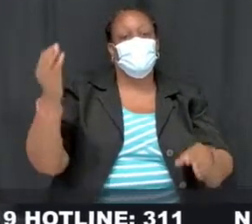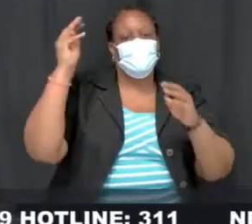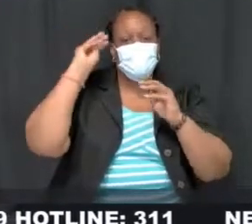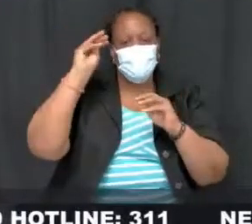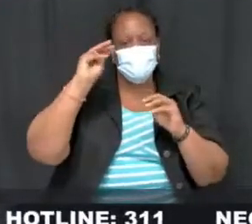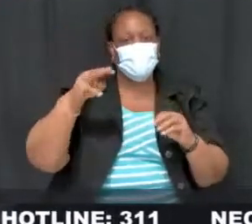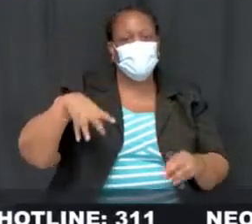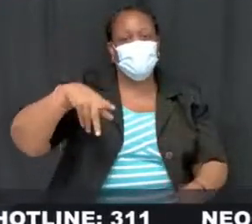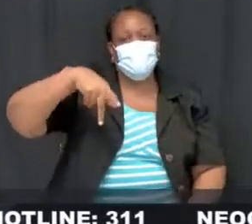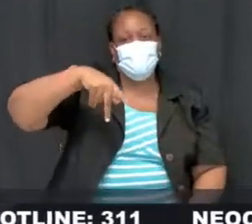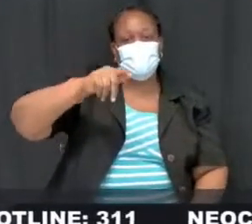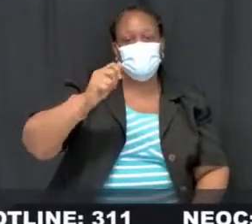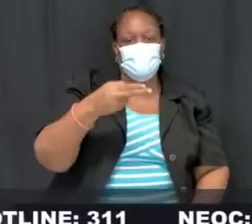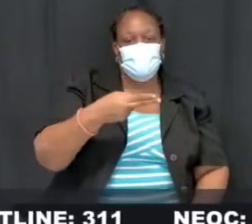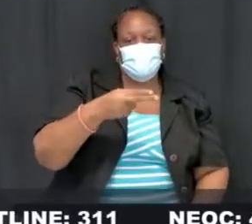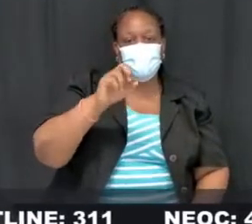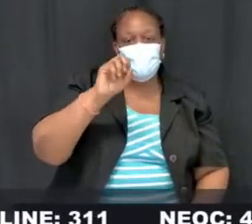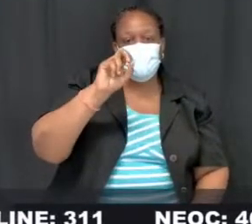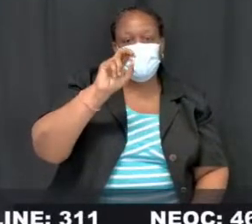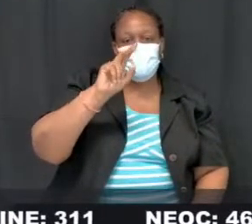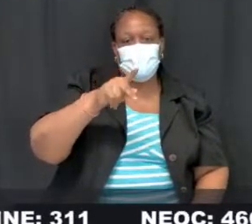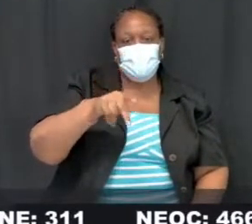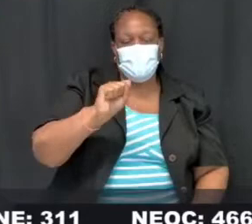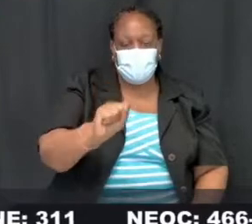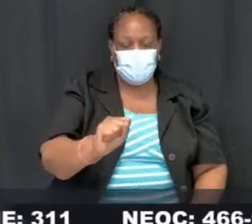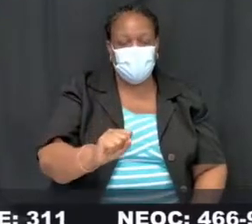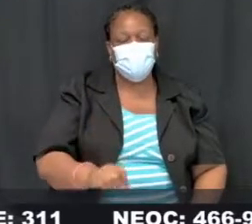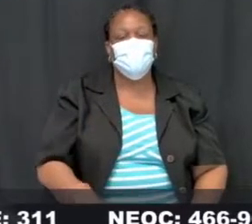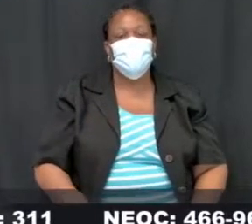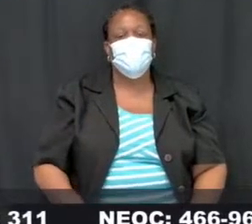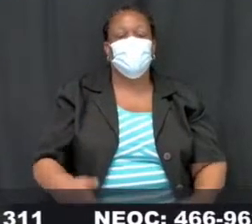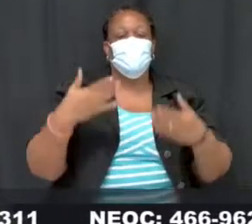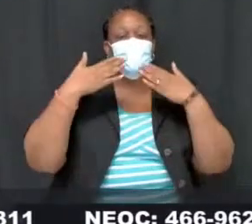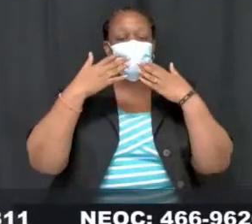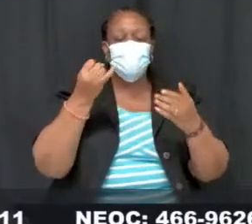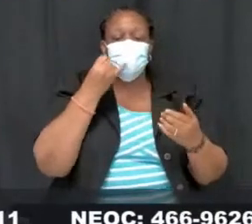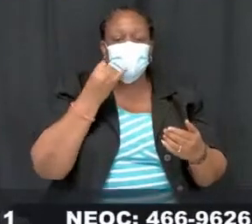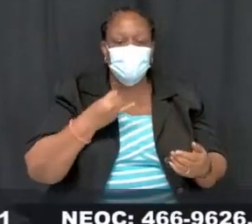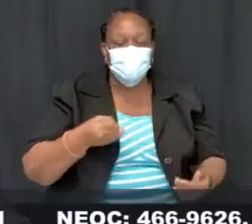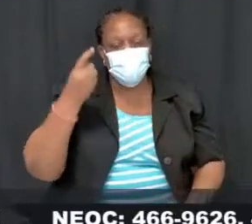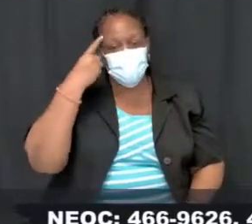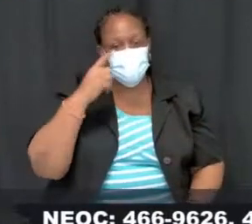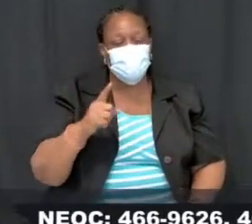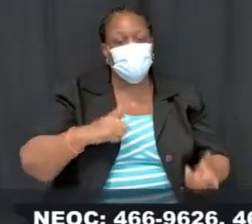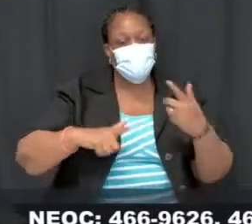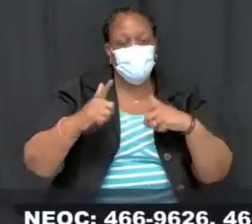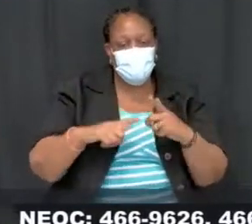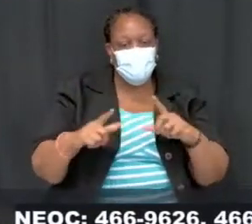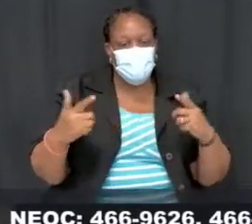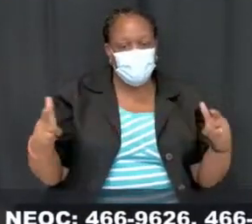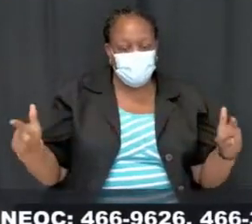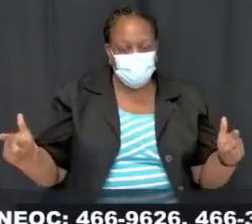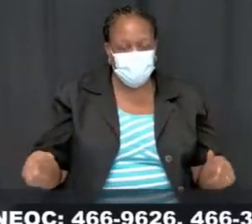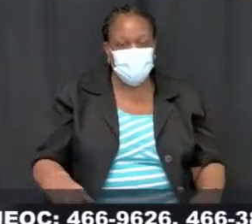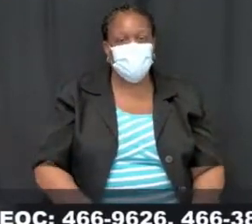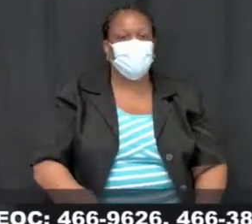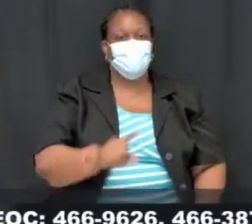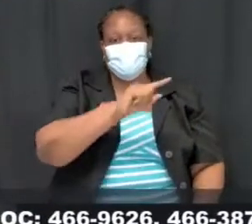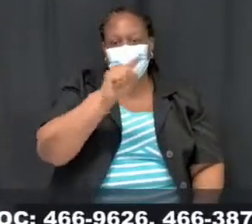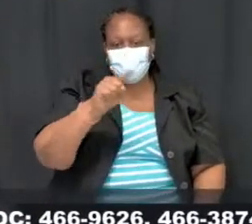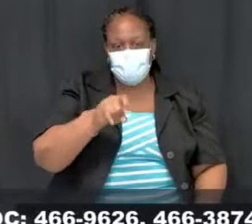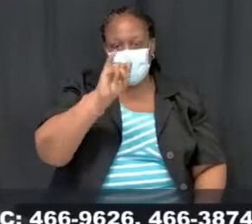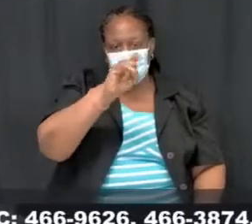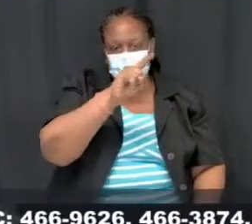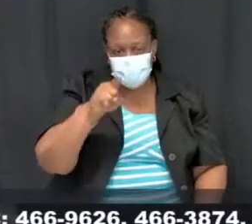Phipps. We thank Mrs. Christmas Jacobs for her service, and we thank ZIZ, and we continue to thank all